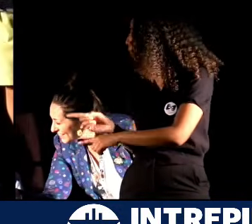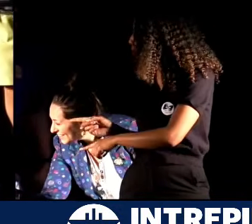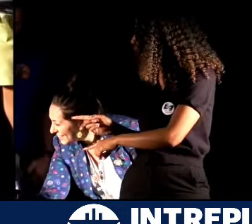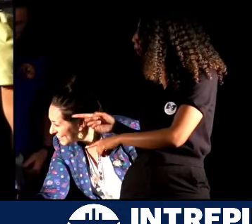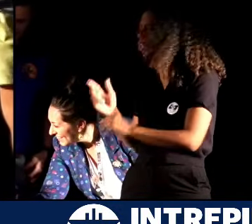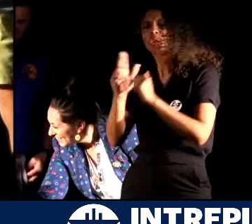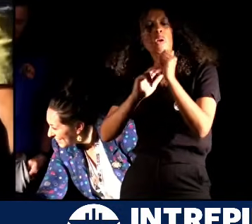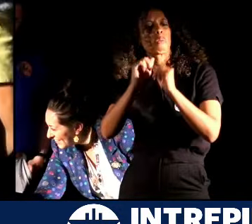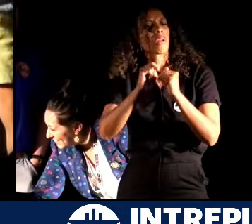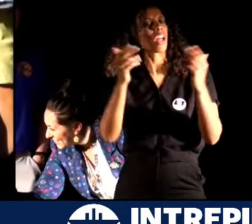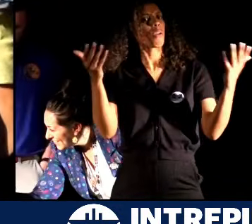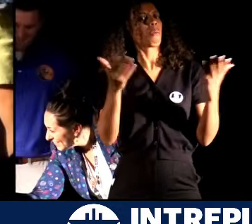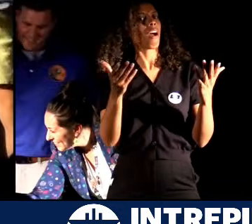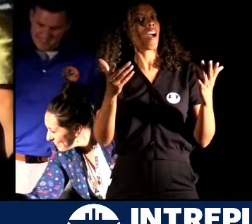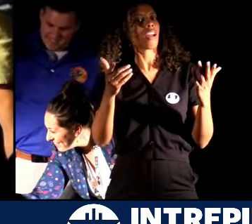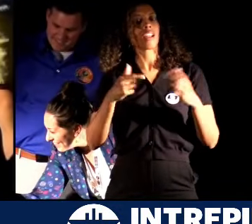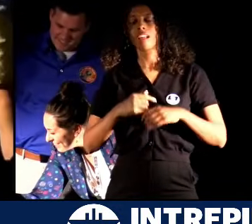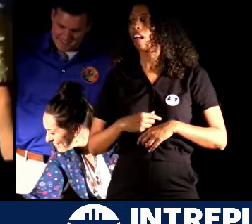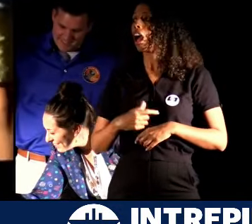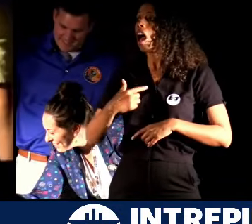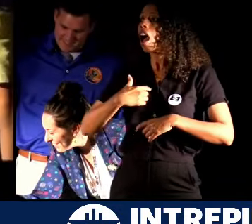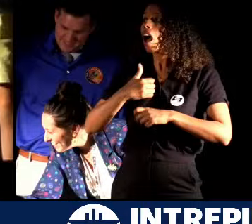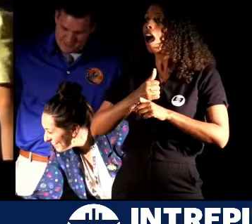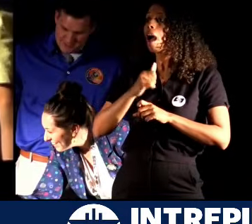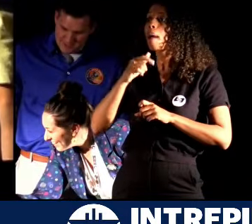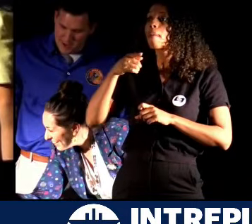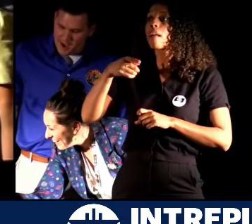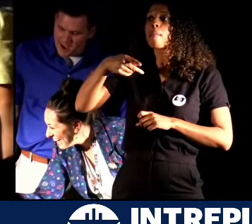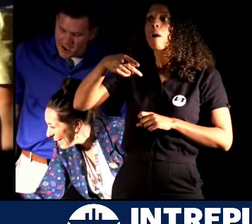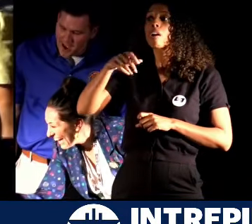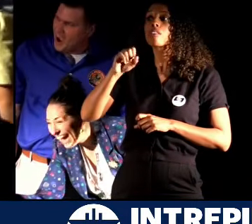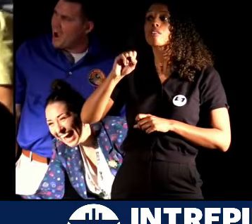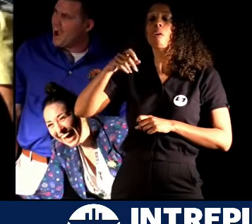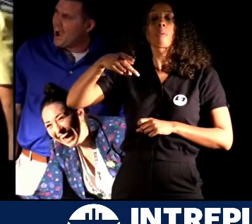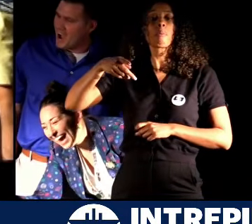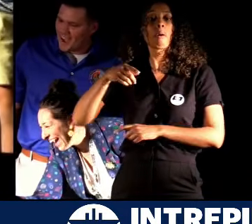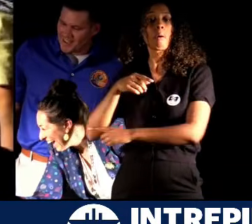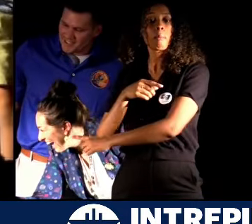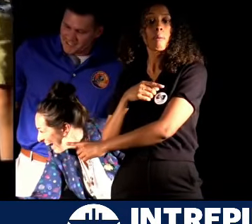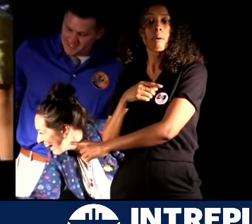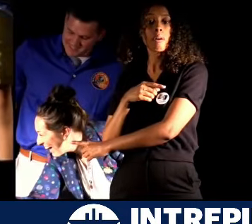What did you build? I made the Parker Solar Probe. There you go.